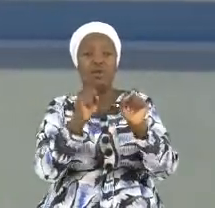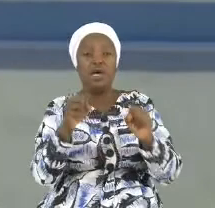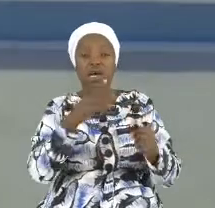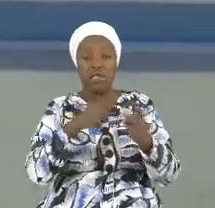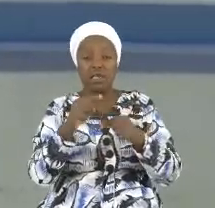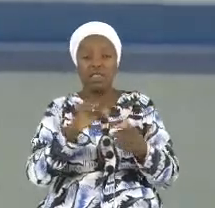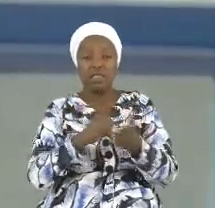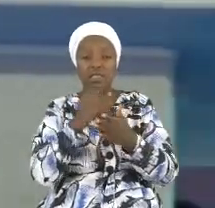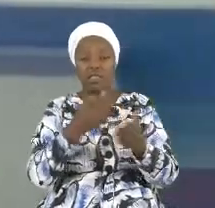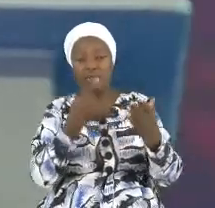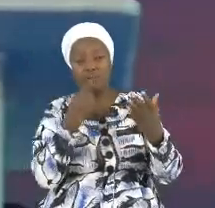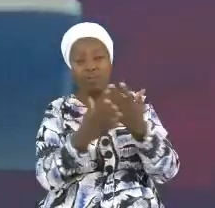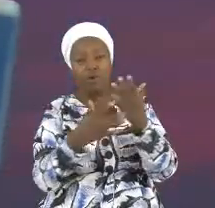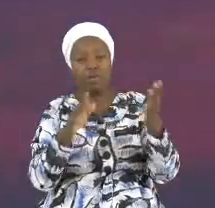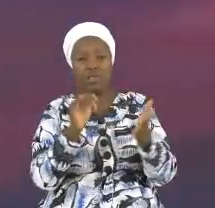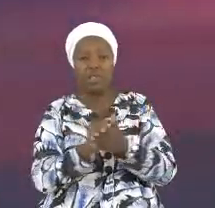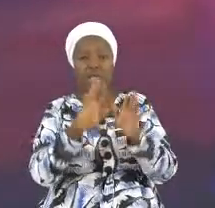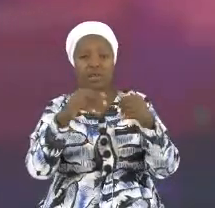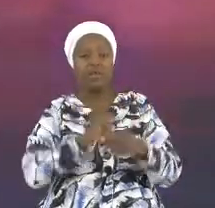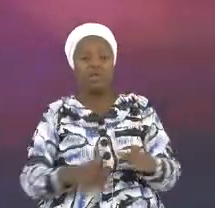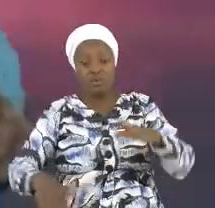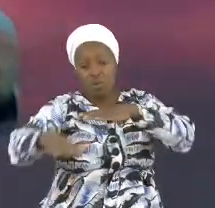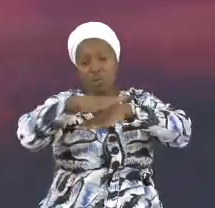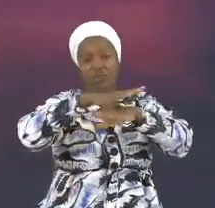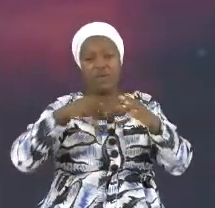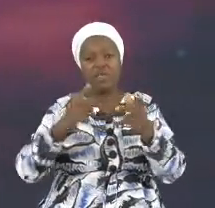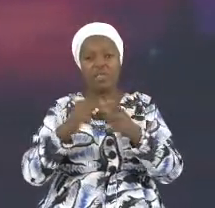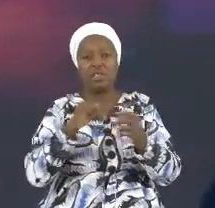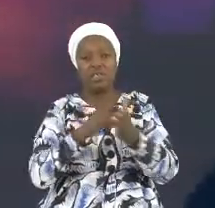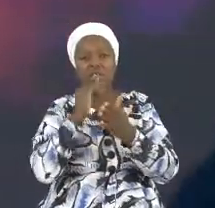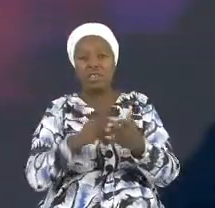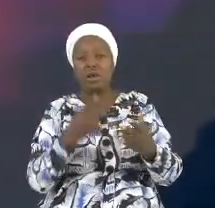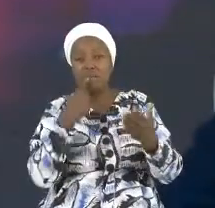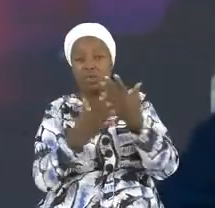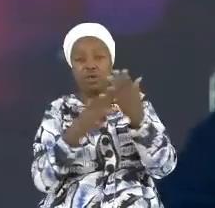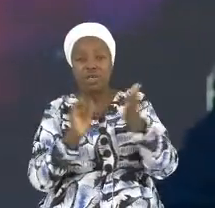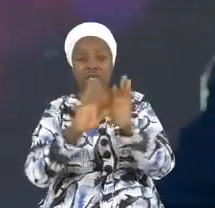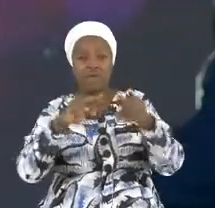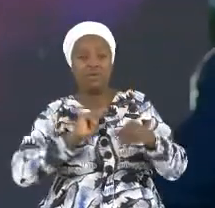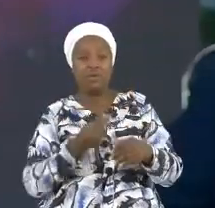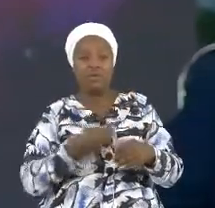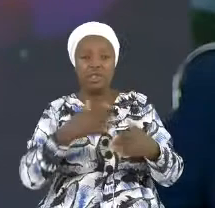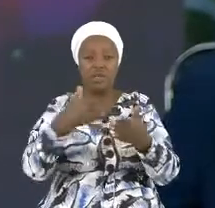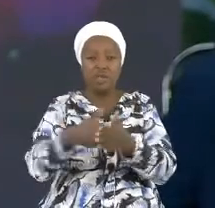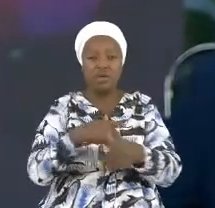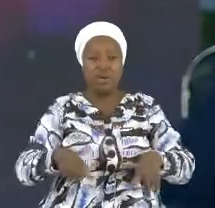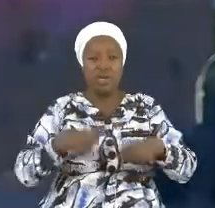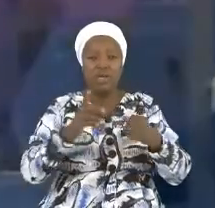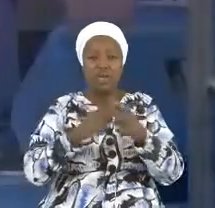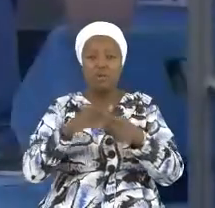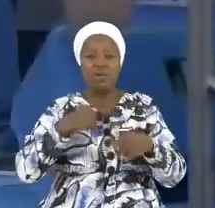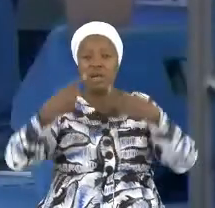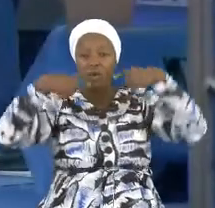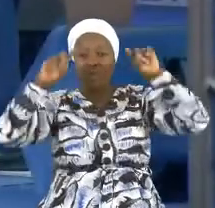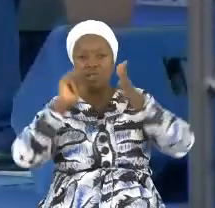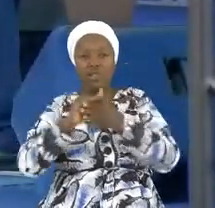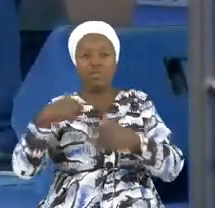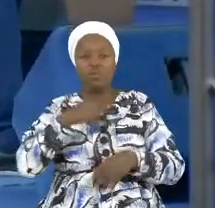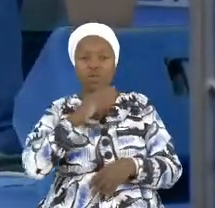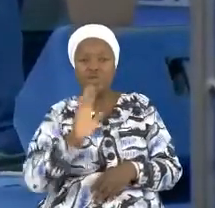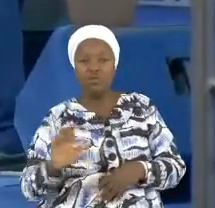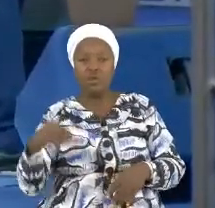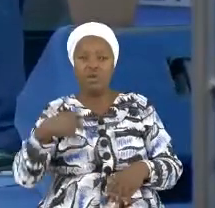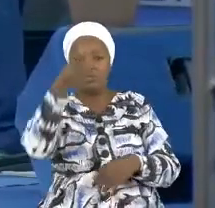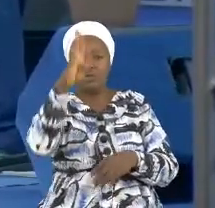that gives us a new life. And now we're declared, we're the children of God through the faith we